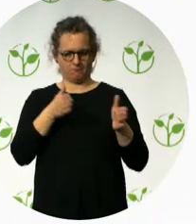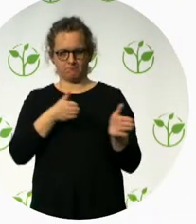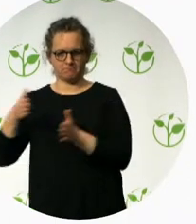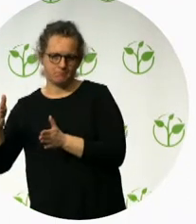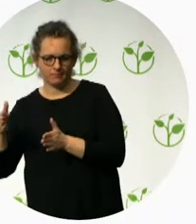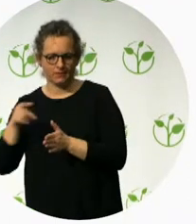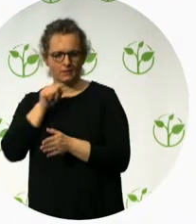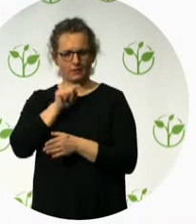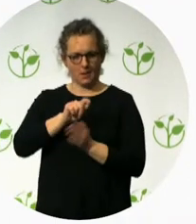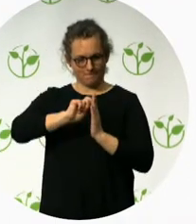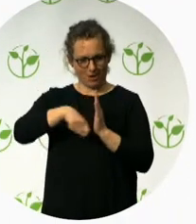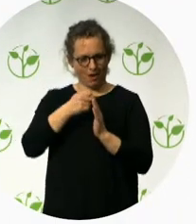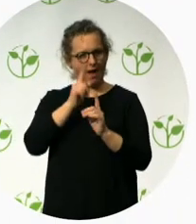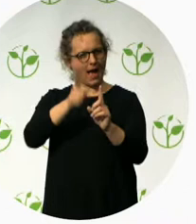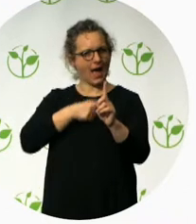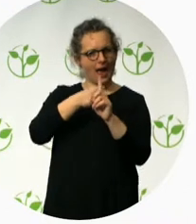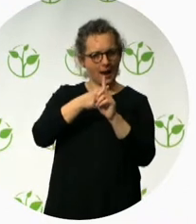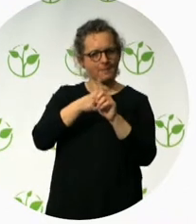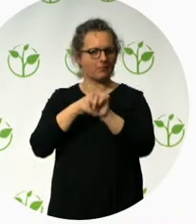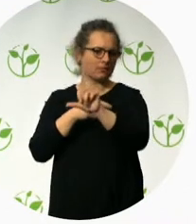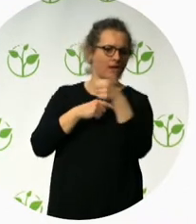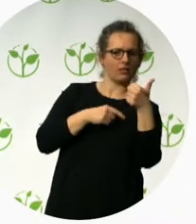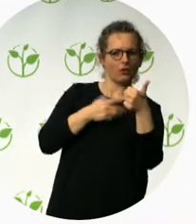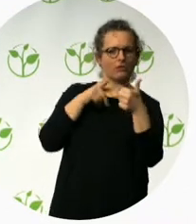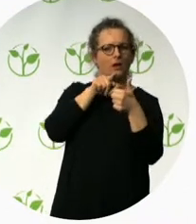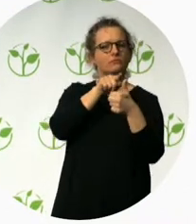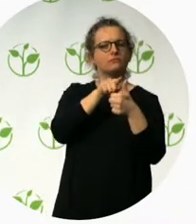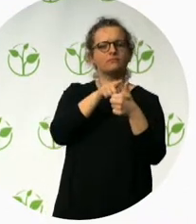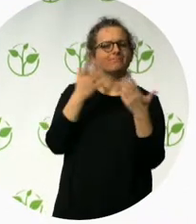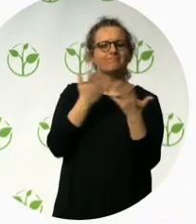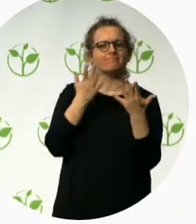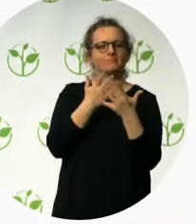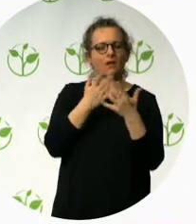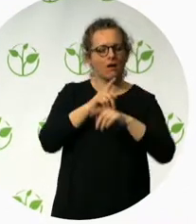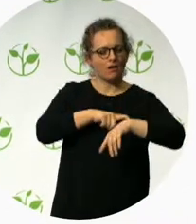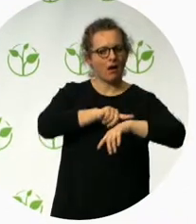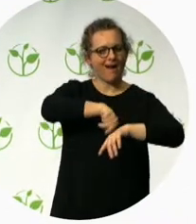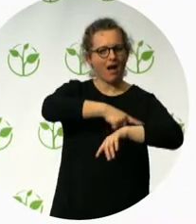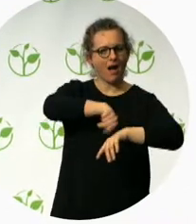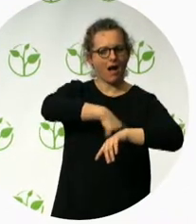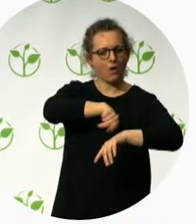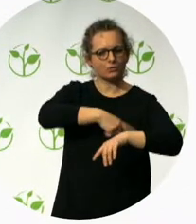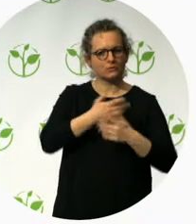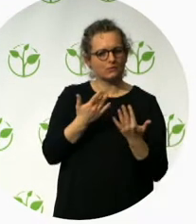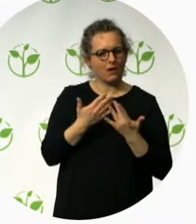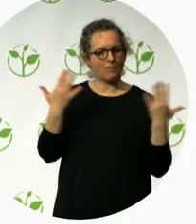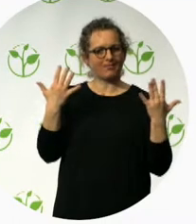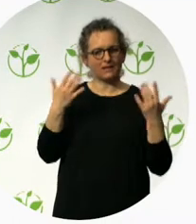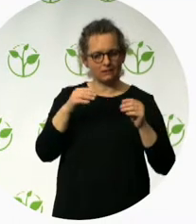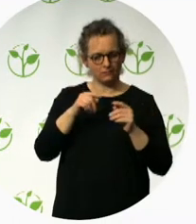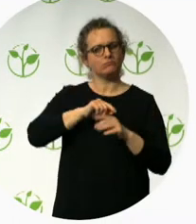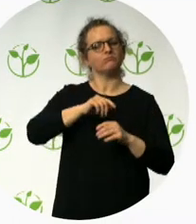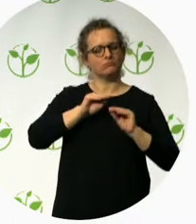between labor market and the training, because we know that it's not only the training